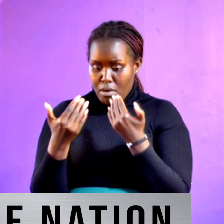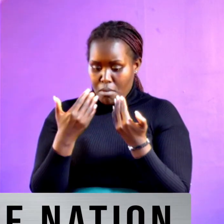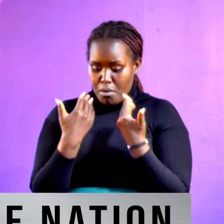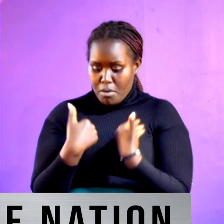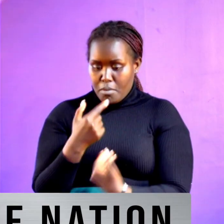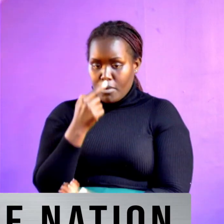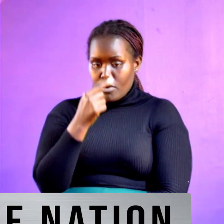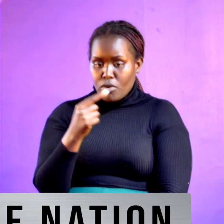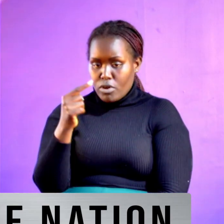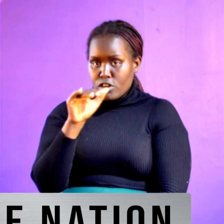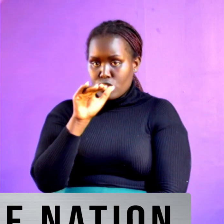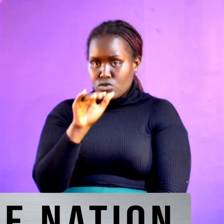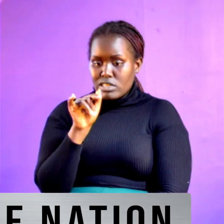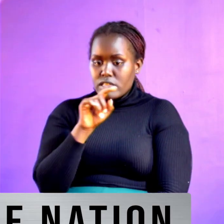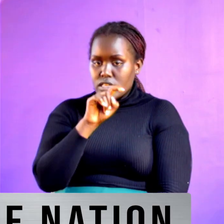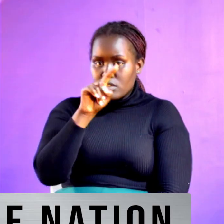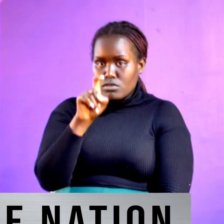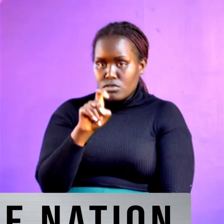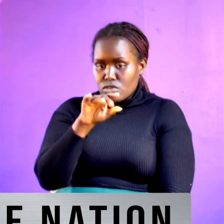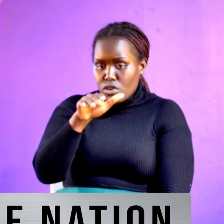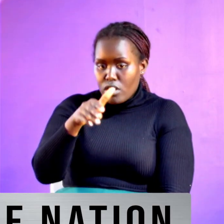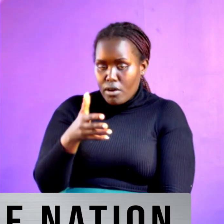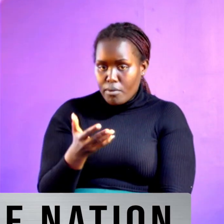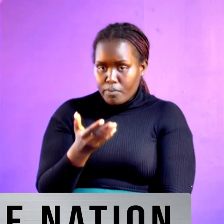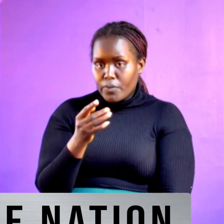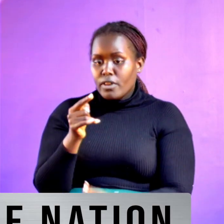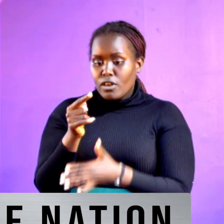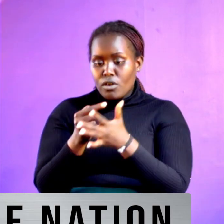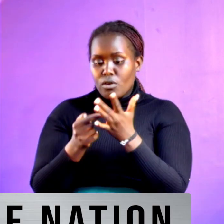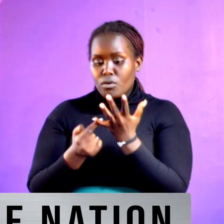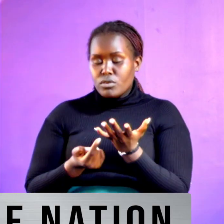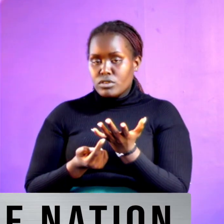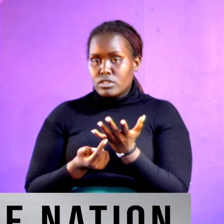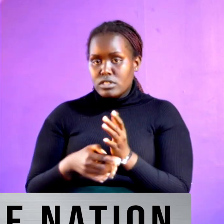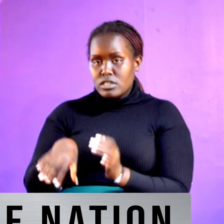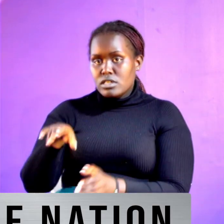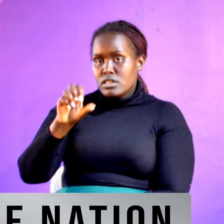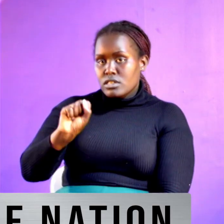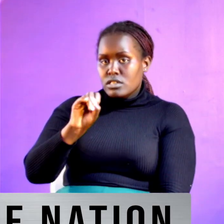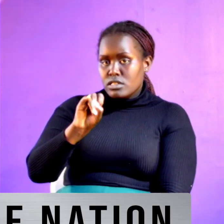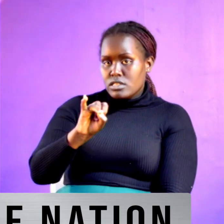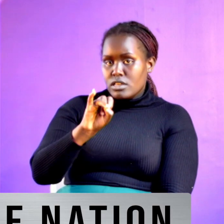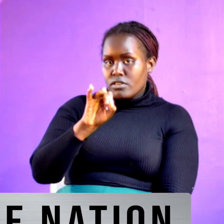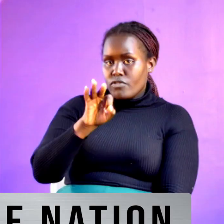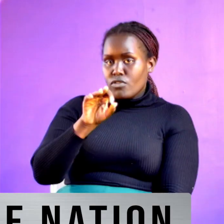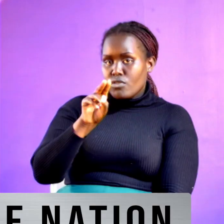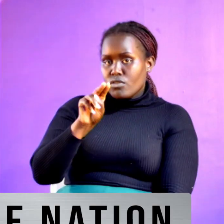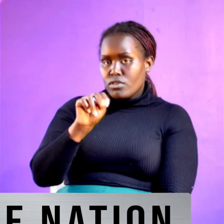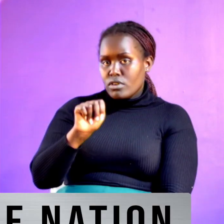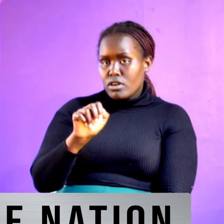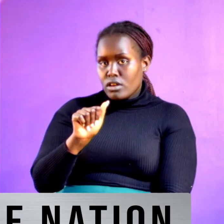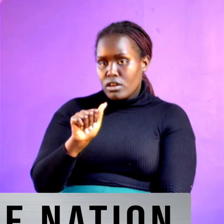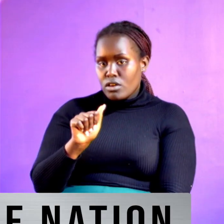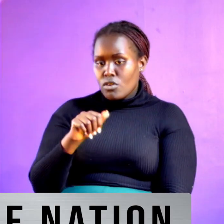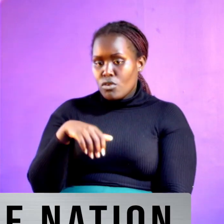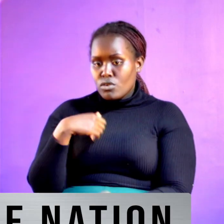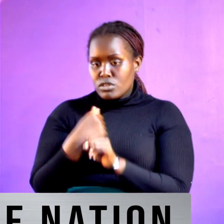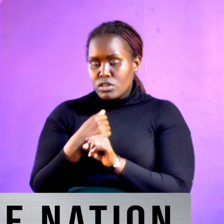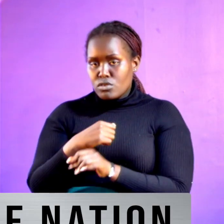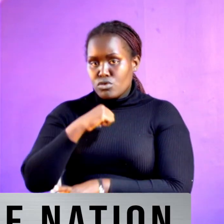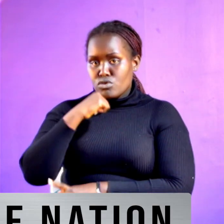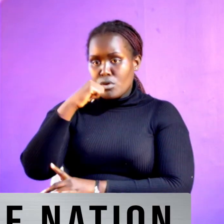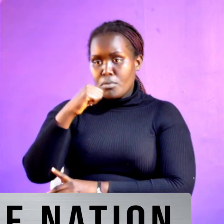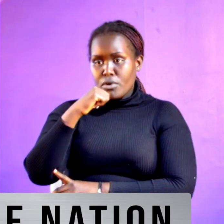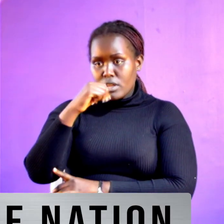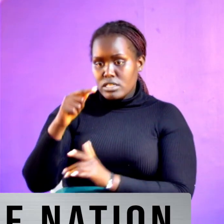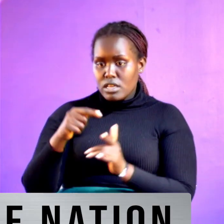to ask you this question that what Sifuna was doing was politics until